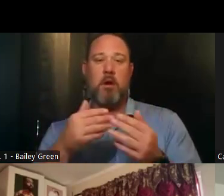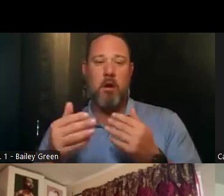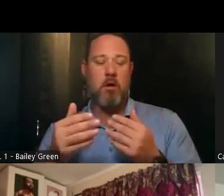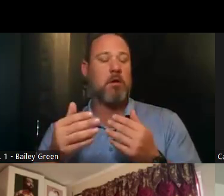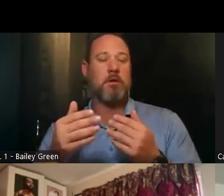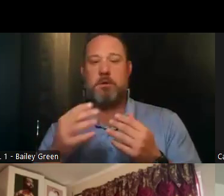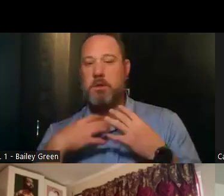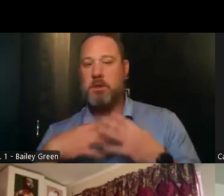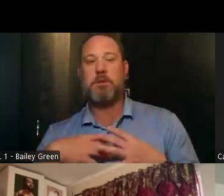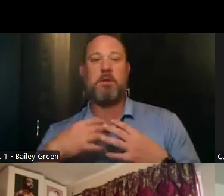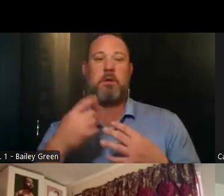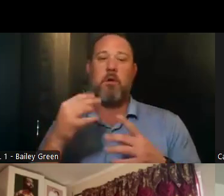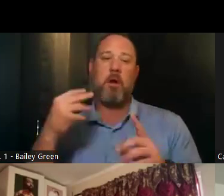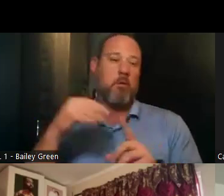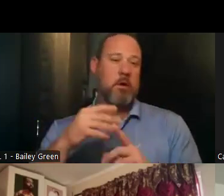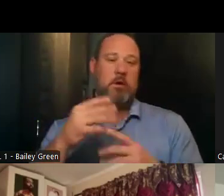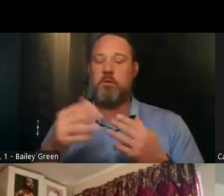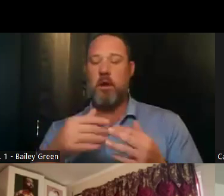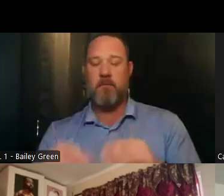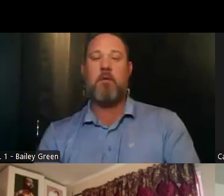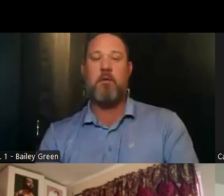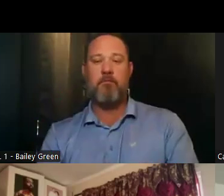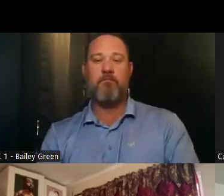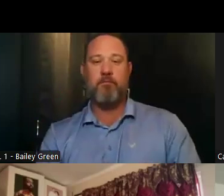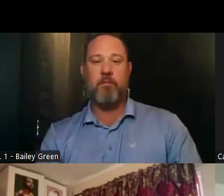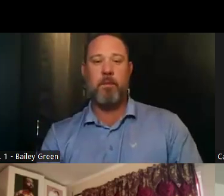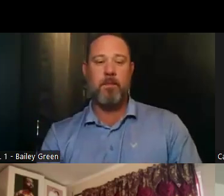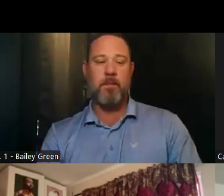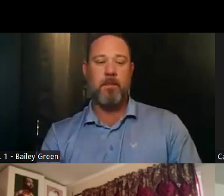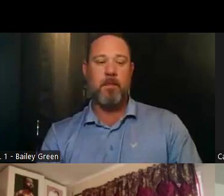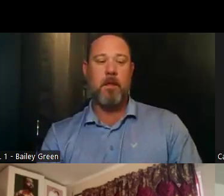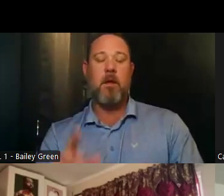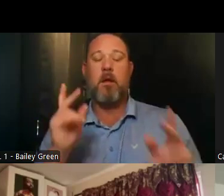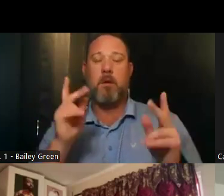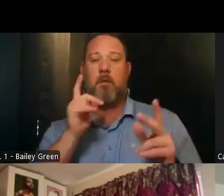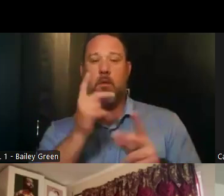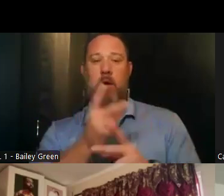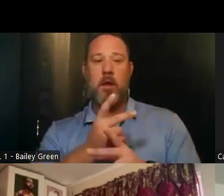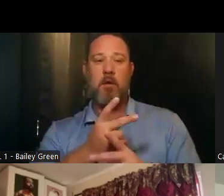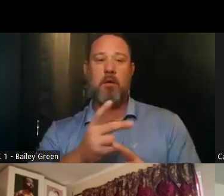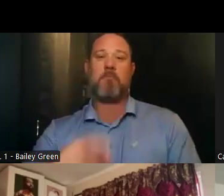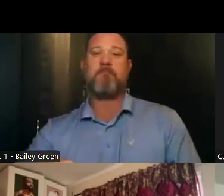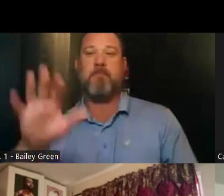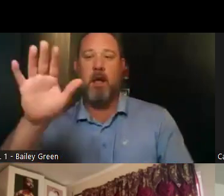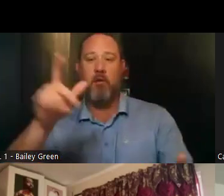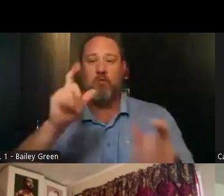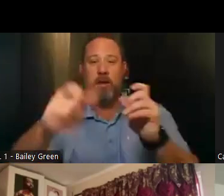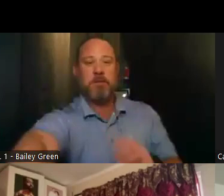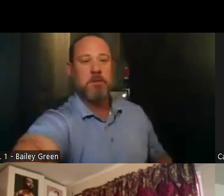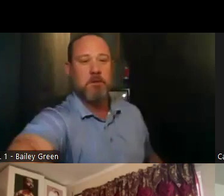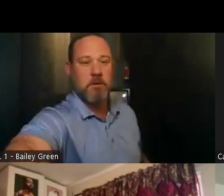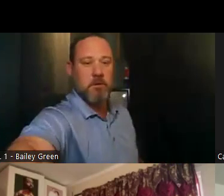whether they're citizens or immigrants or whatever it might be, and the people who are caring for them in this state, we